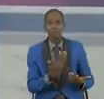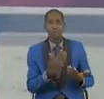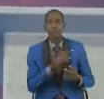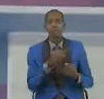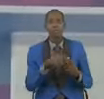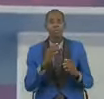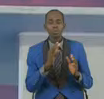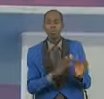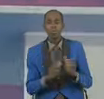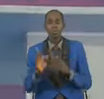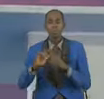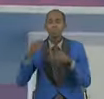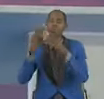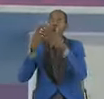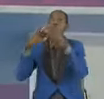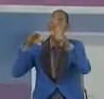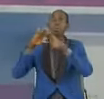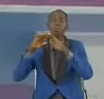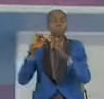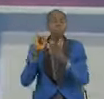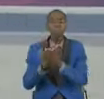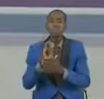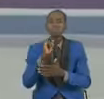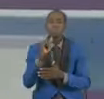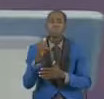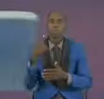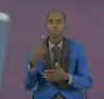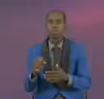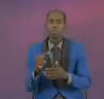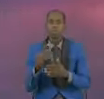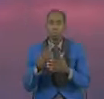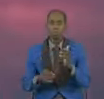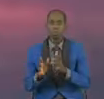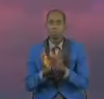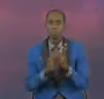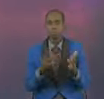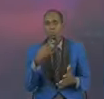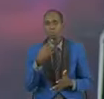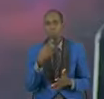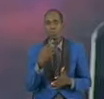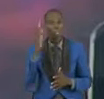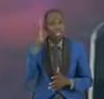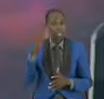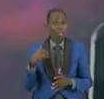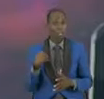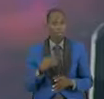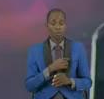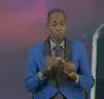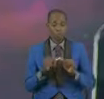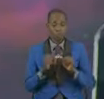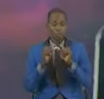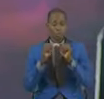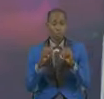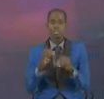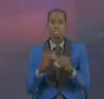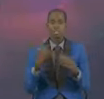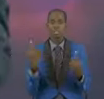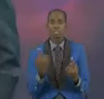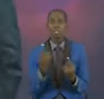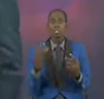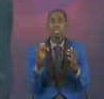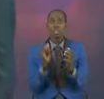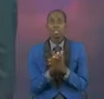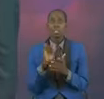Bible doesn't know anything about that. Shall we continue with sin that grace may abound? Romans